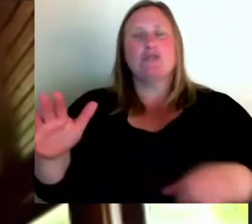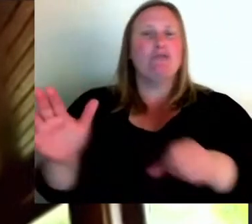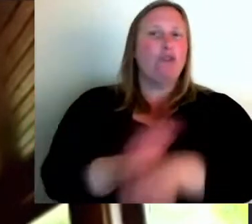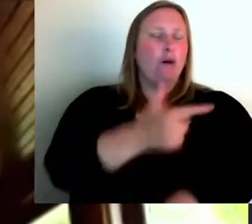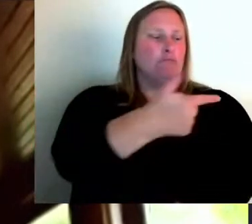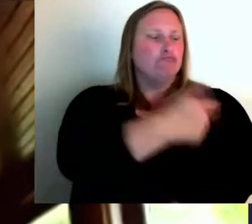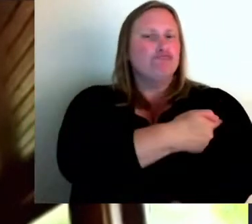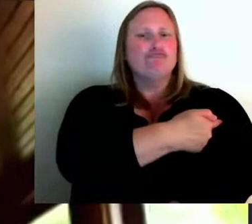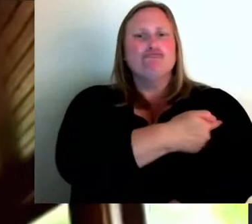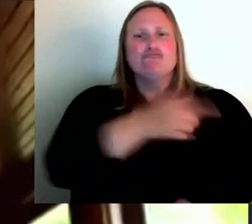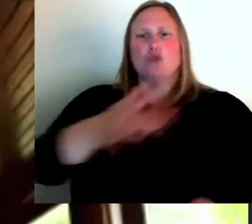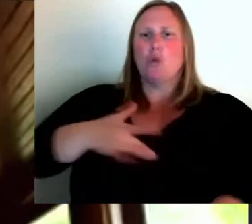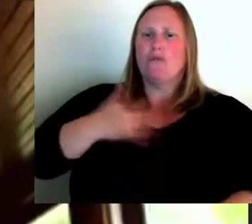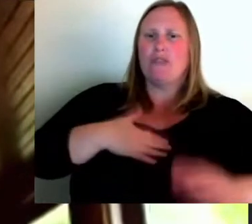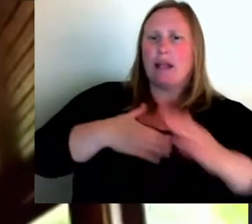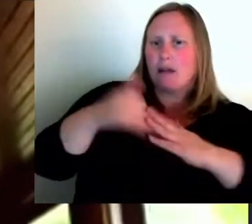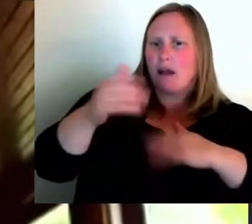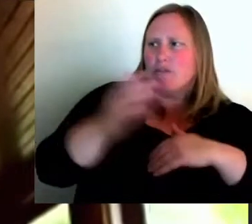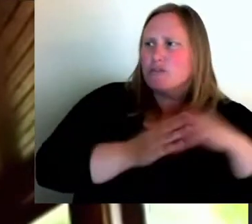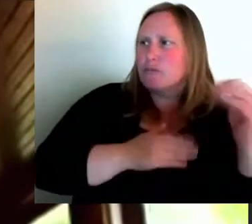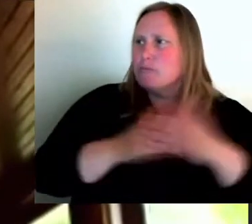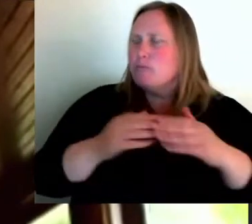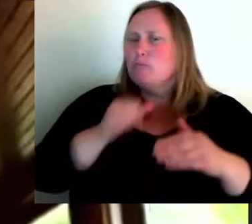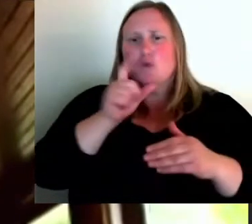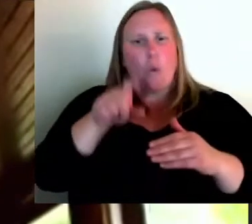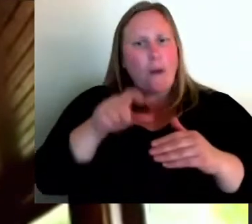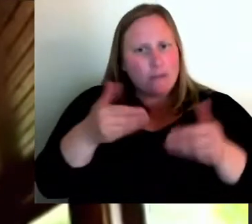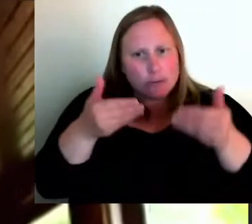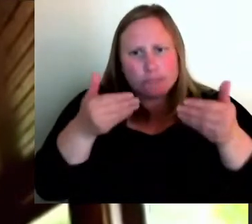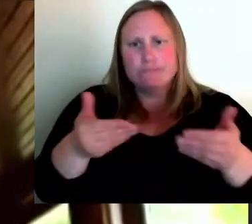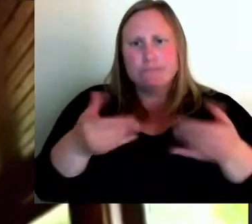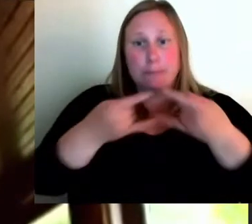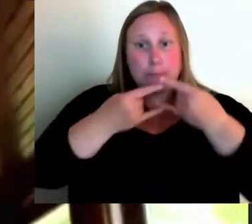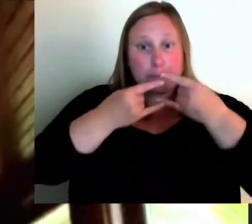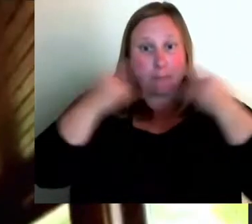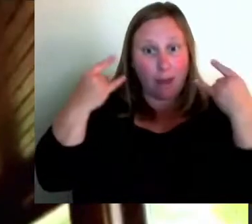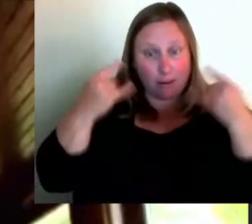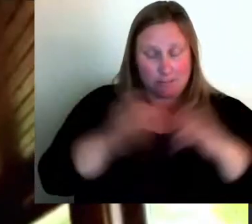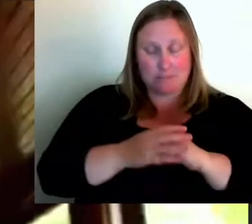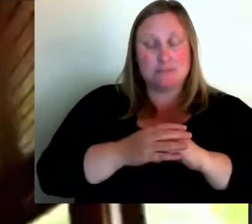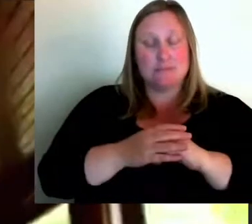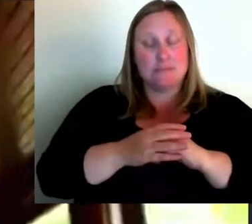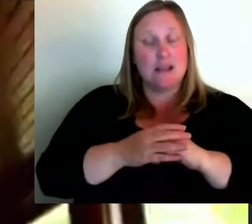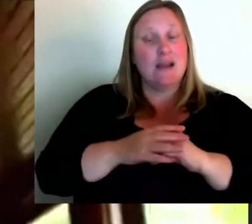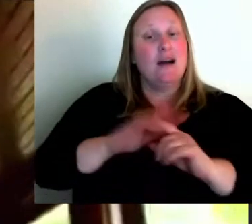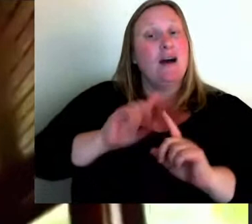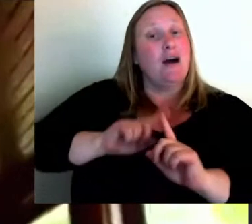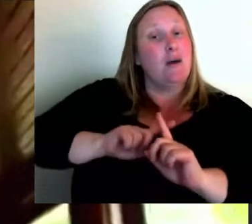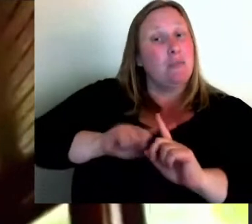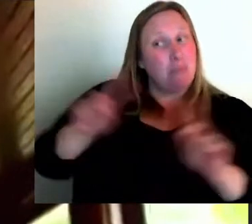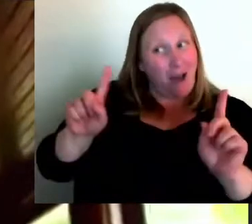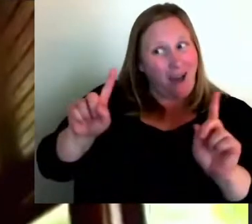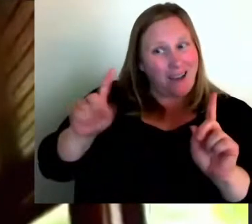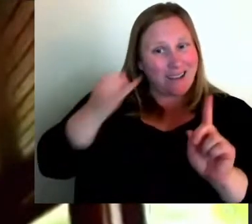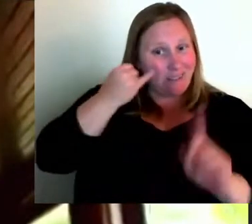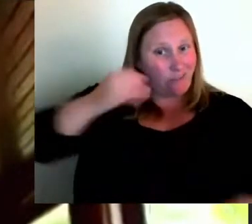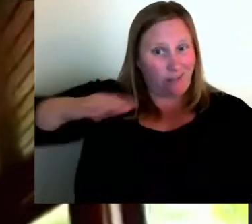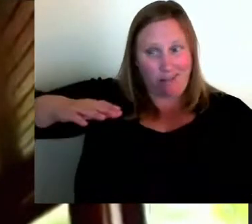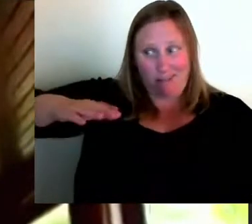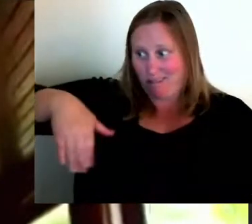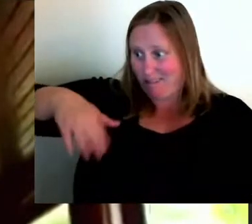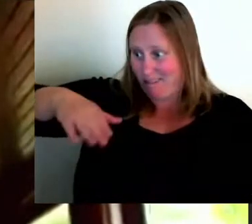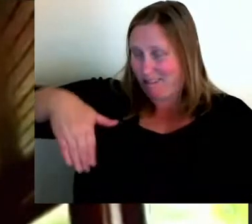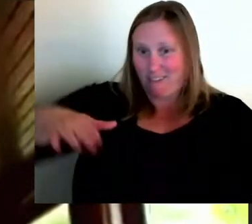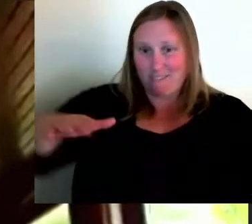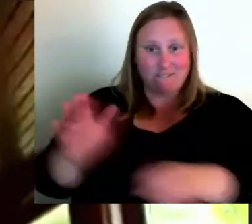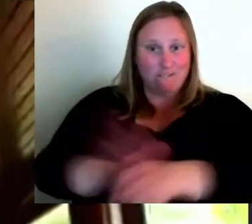not wearing masks while they're out in public. But the public health recommendations for people who have not yet been fully vaccinated